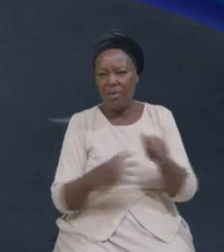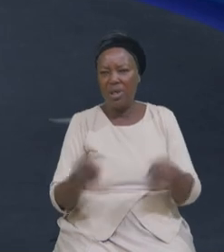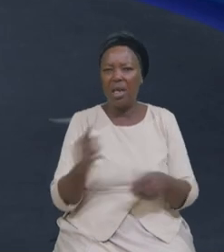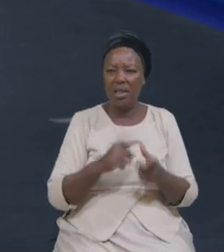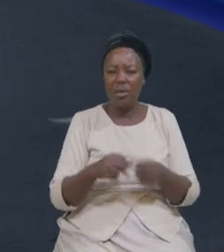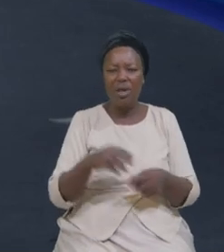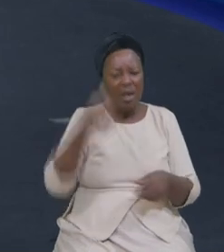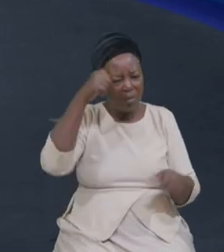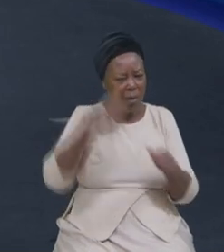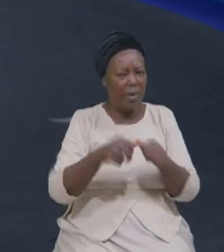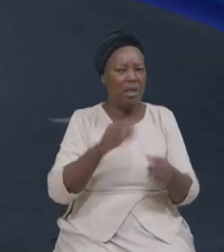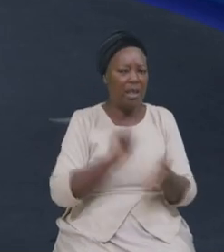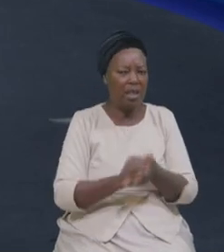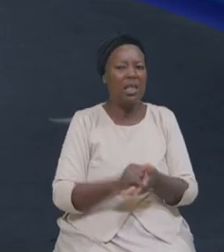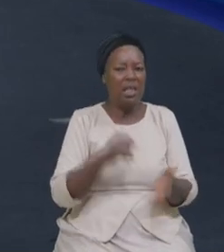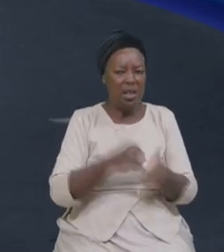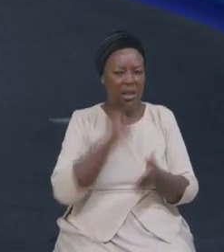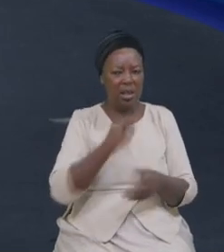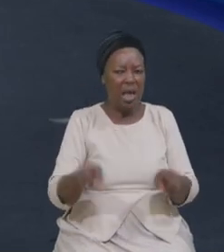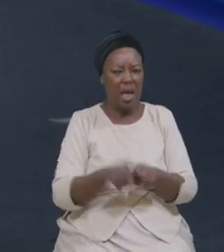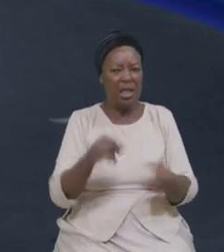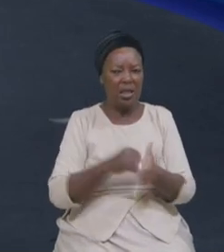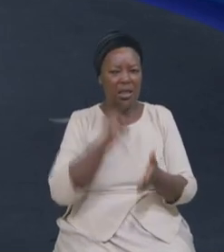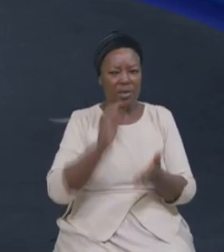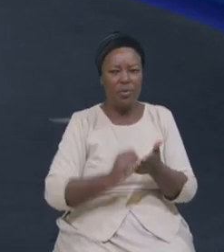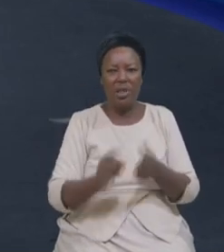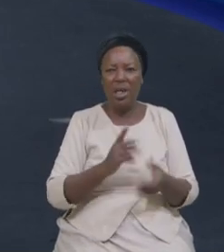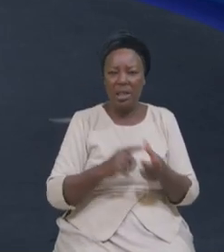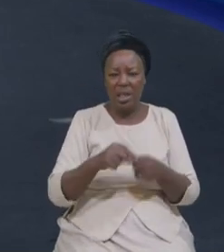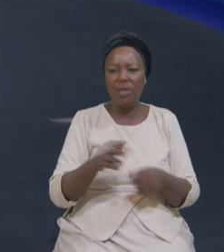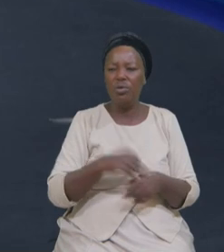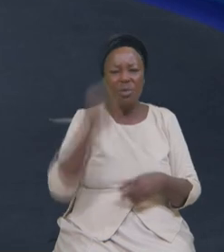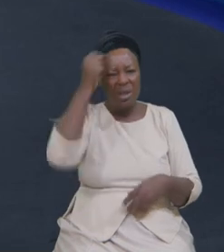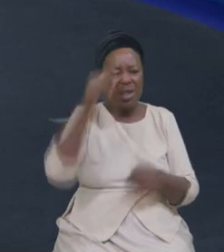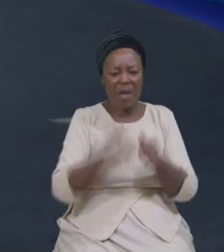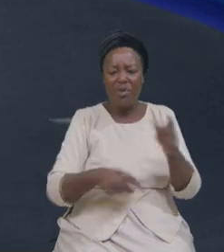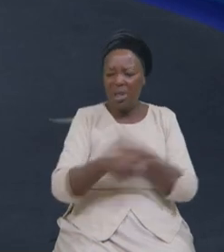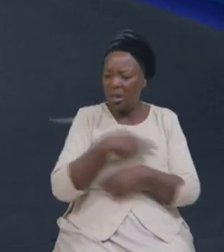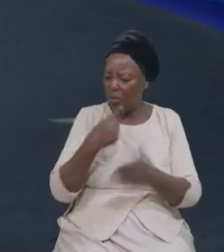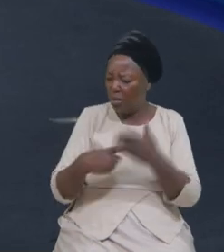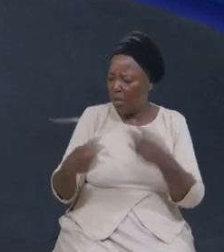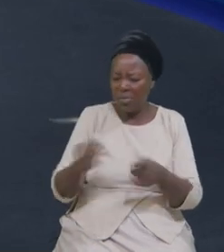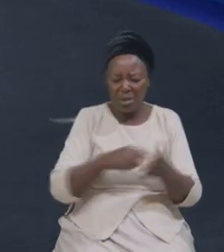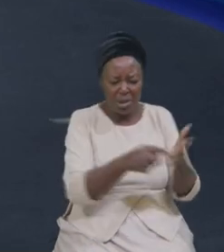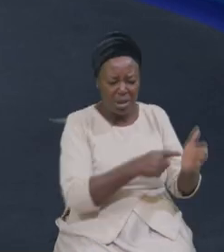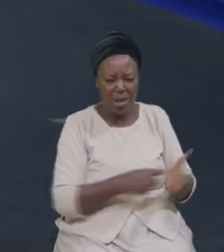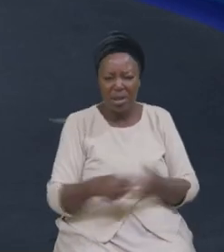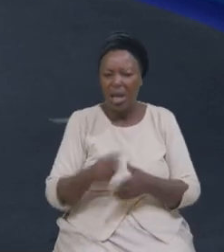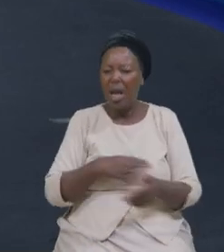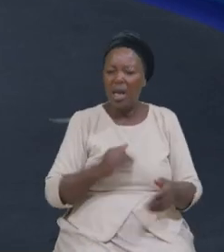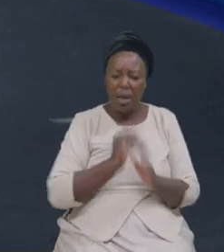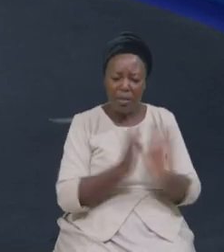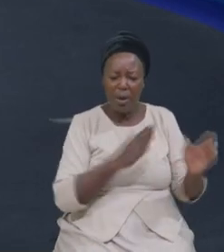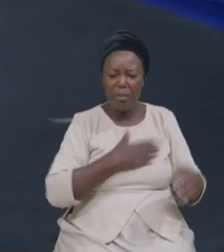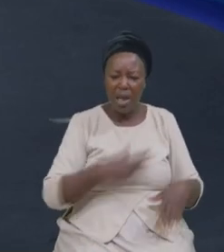written? What I see, what if I see all my thoughts every day as it is written? What if I plant my life and